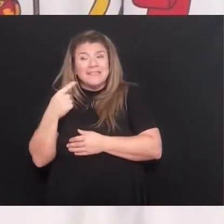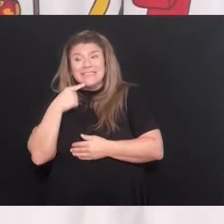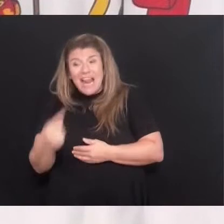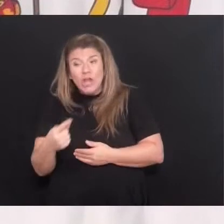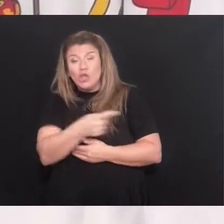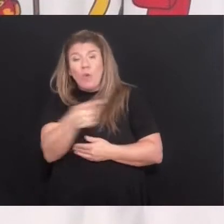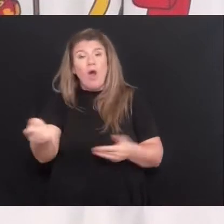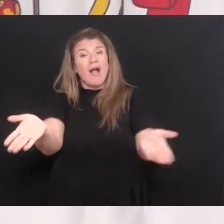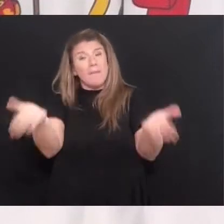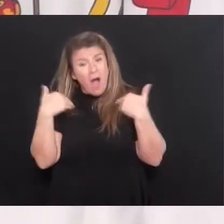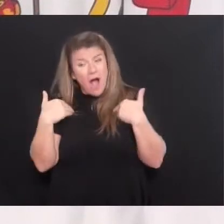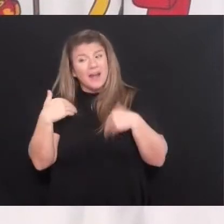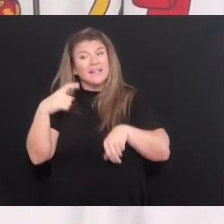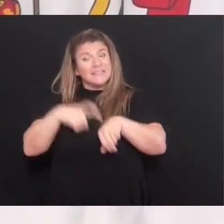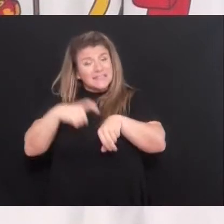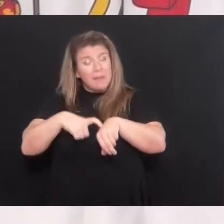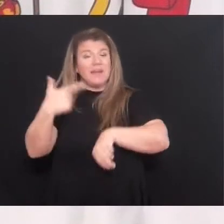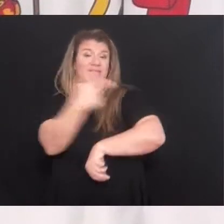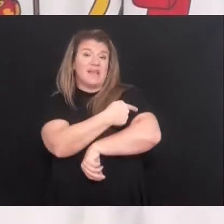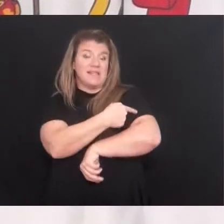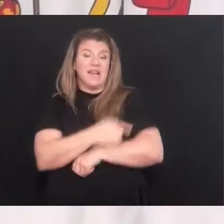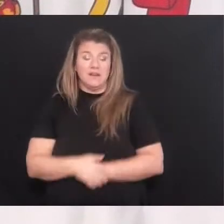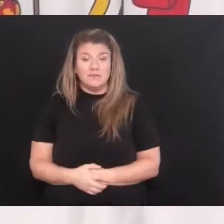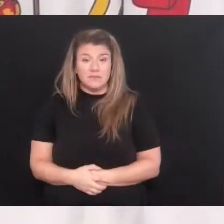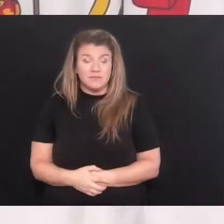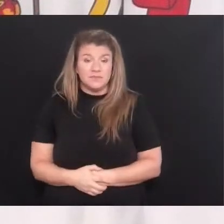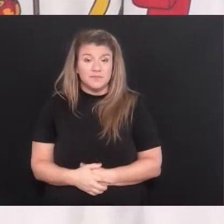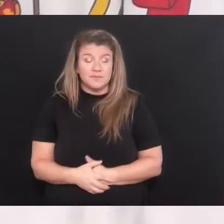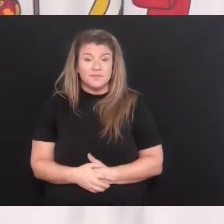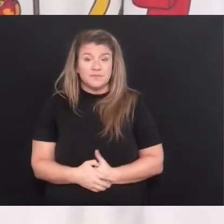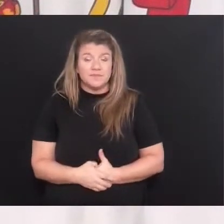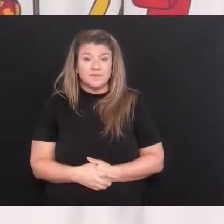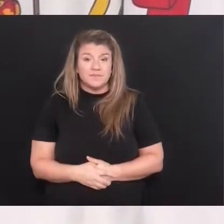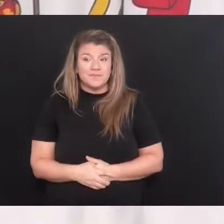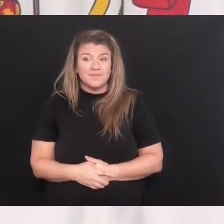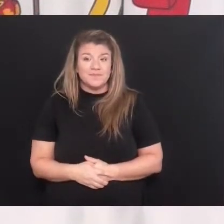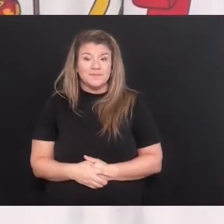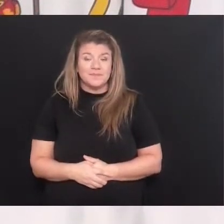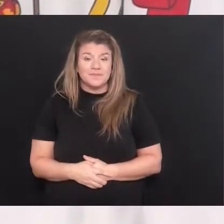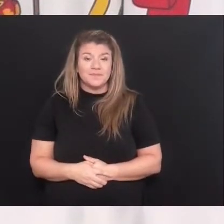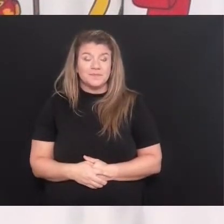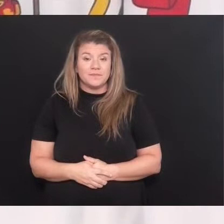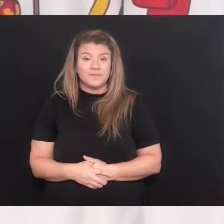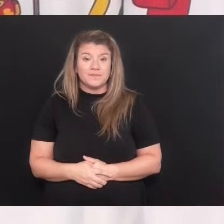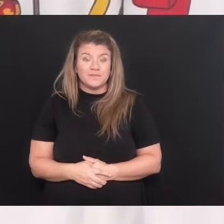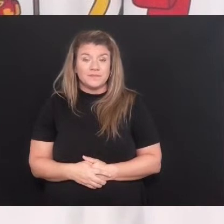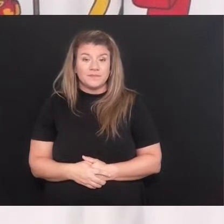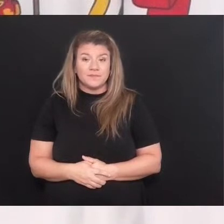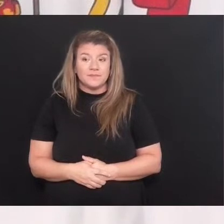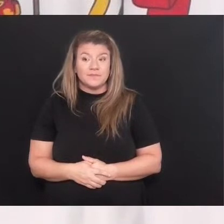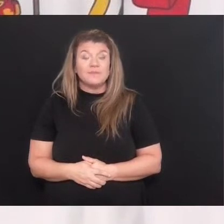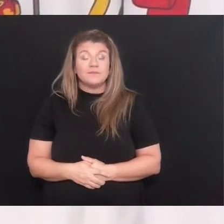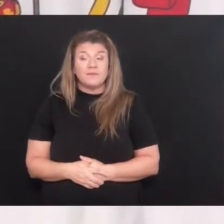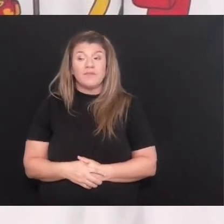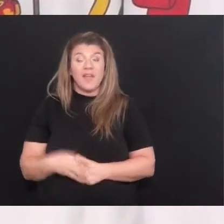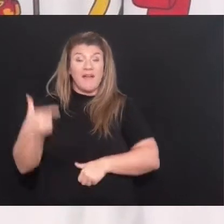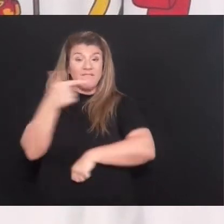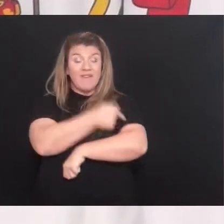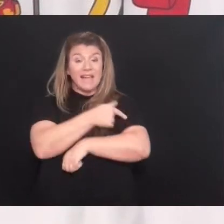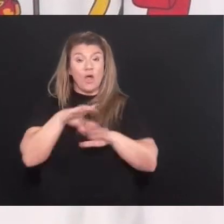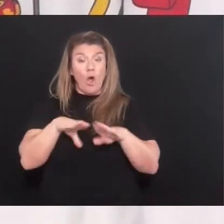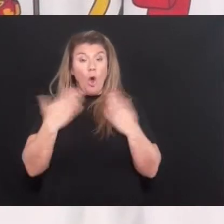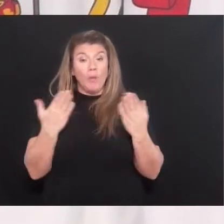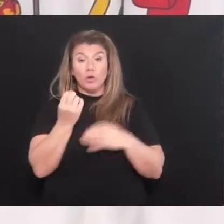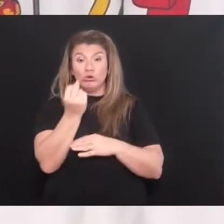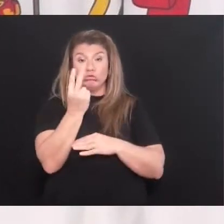get vaccinated. That's just all there is to it. So, vaccine eligibility, again,